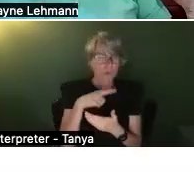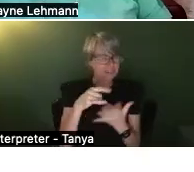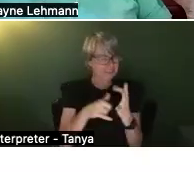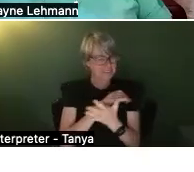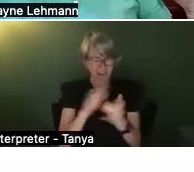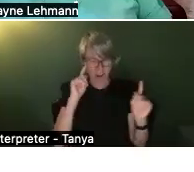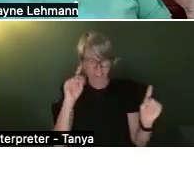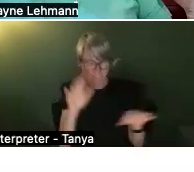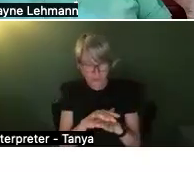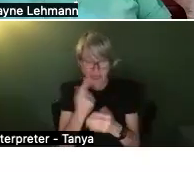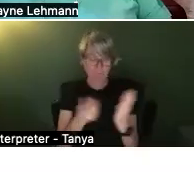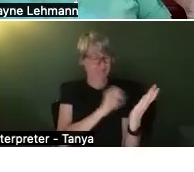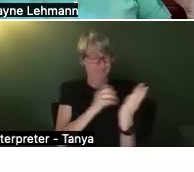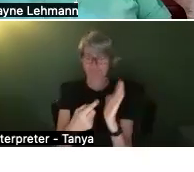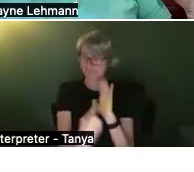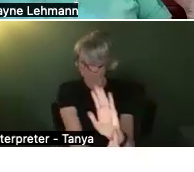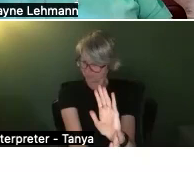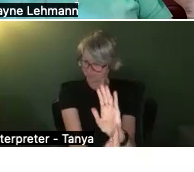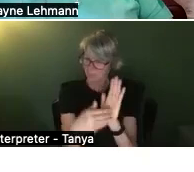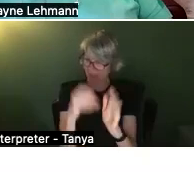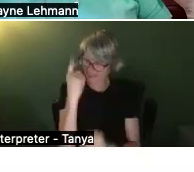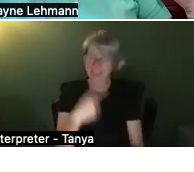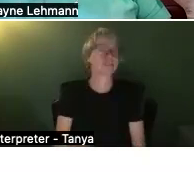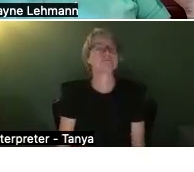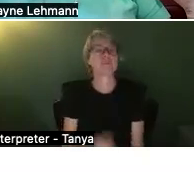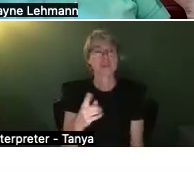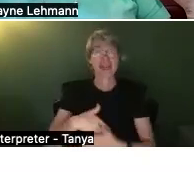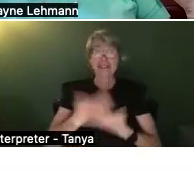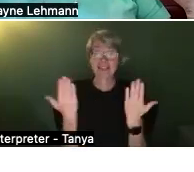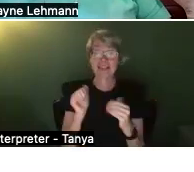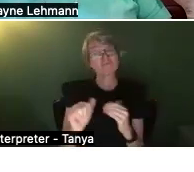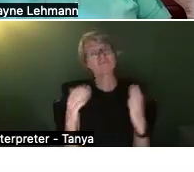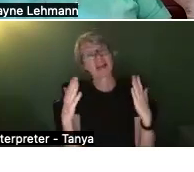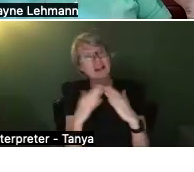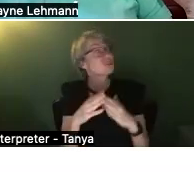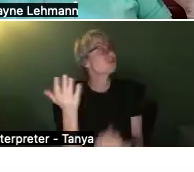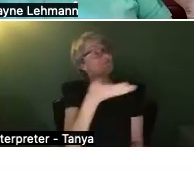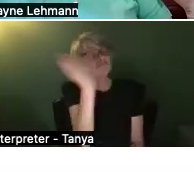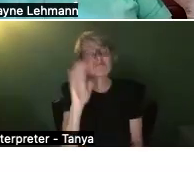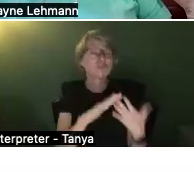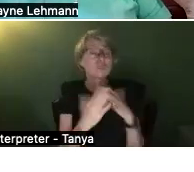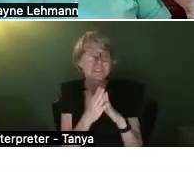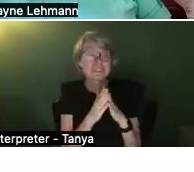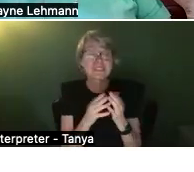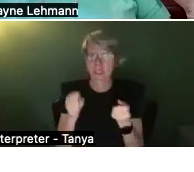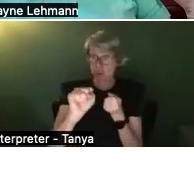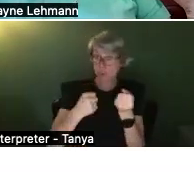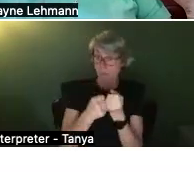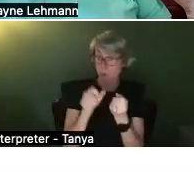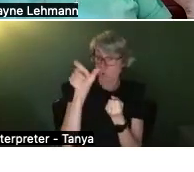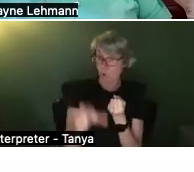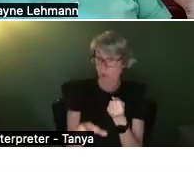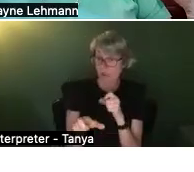things. Now, on this day, she was living in her home in the community, and her support workers had